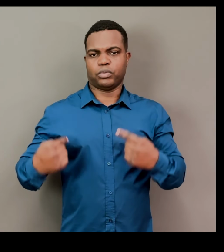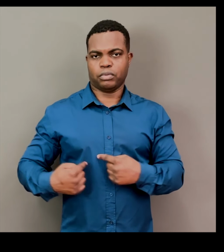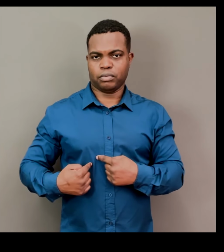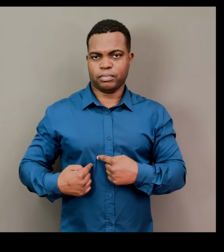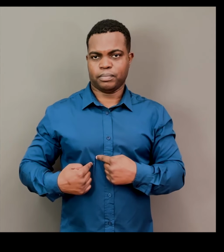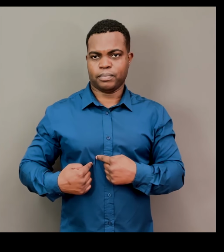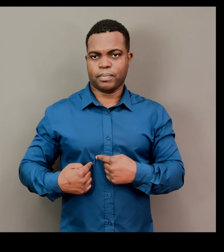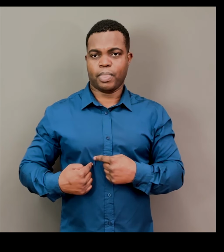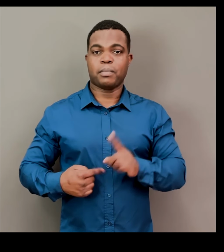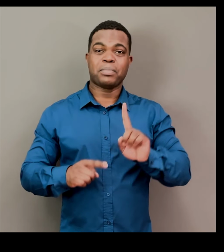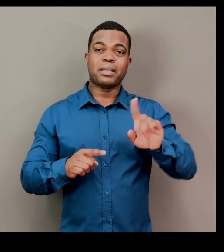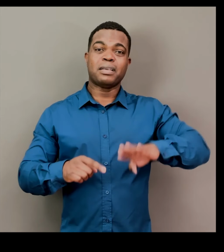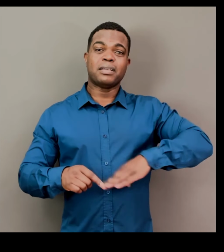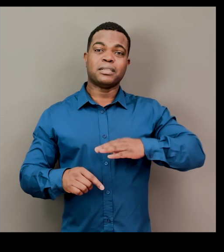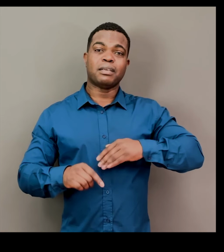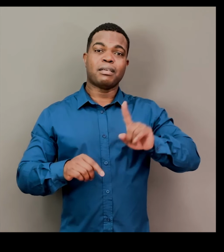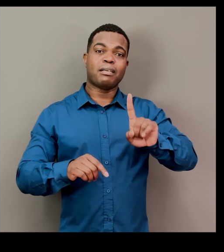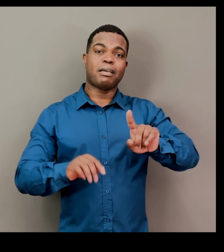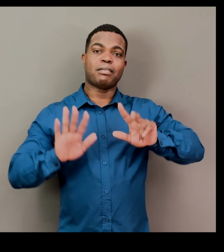2018.